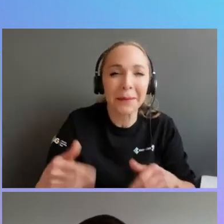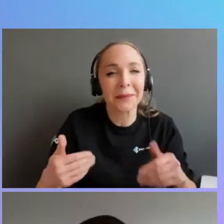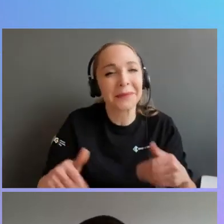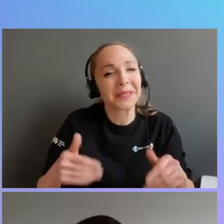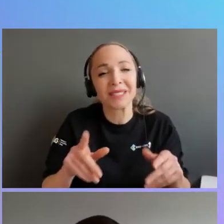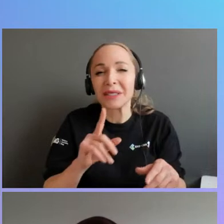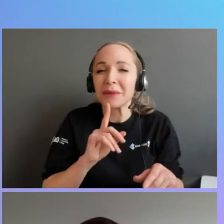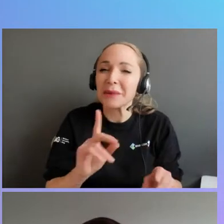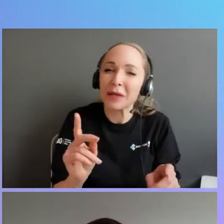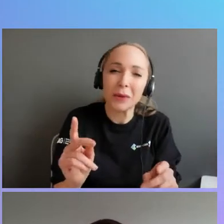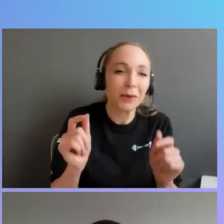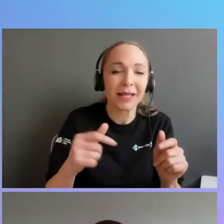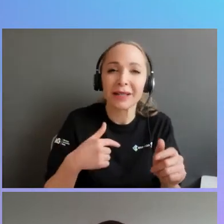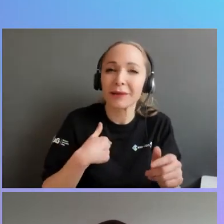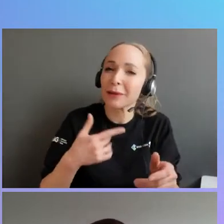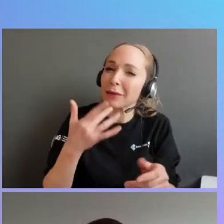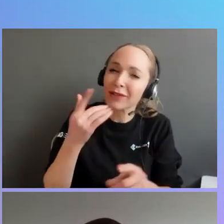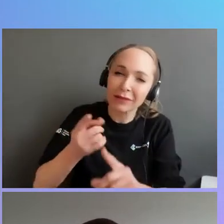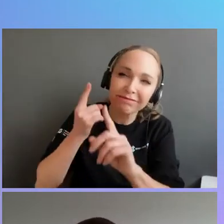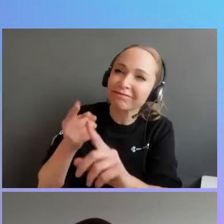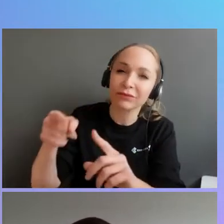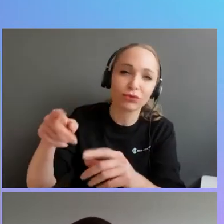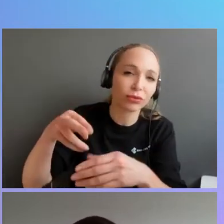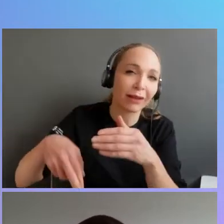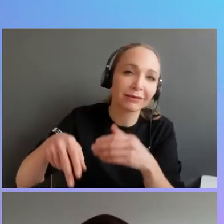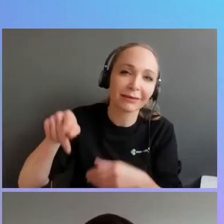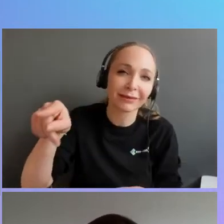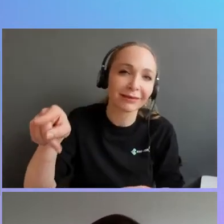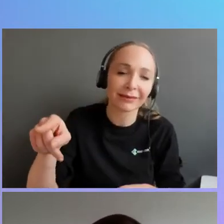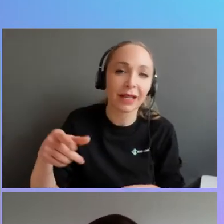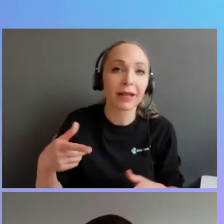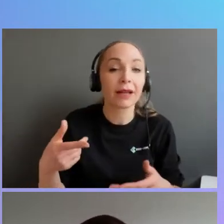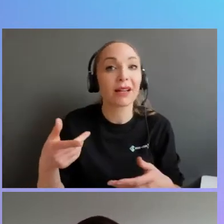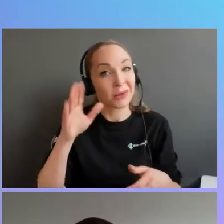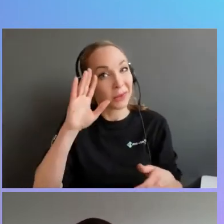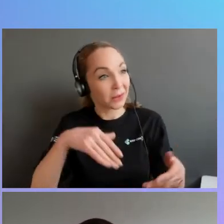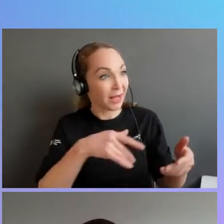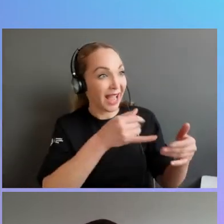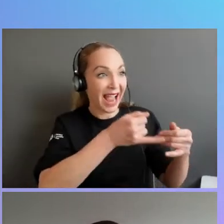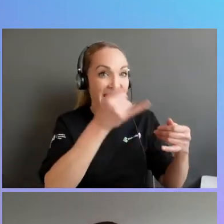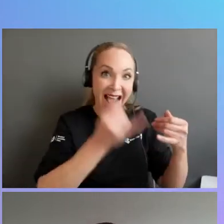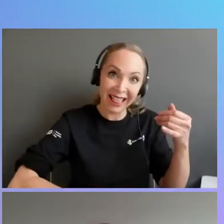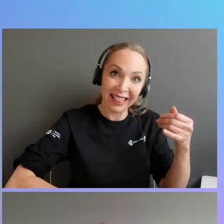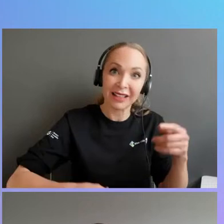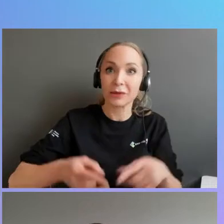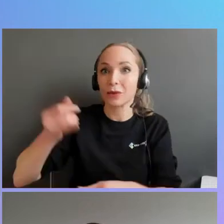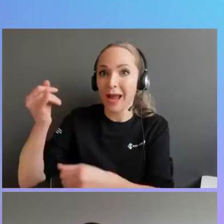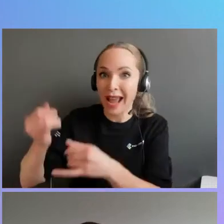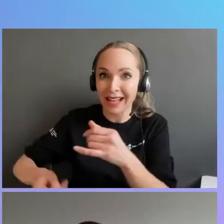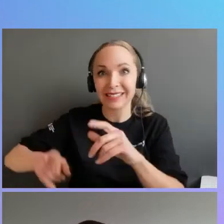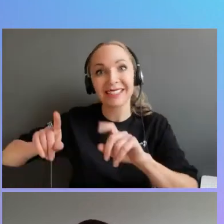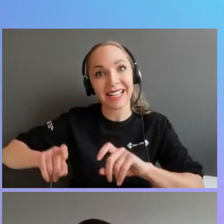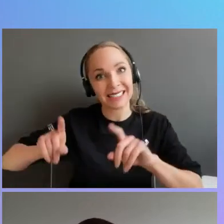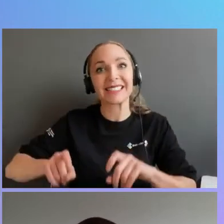quicker to bring results than, for example, end-to-end testing, even in Cypress as well.